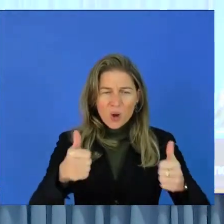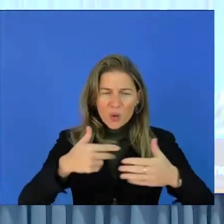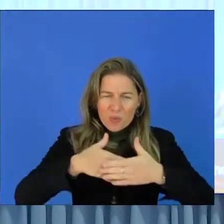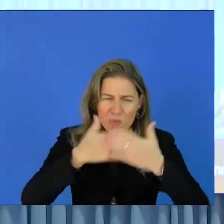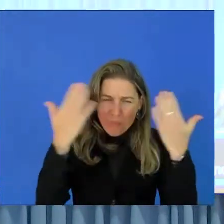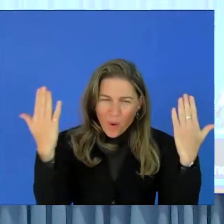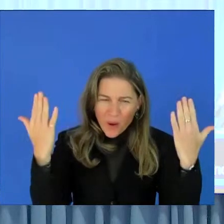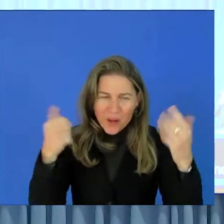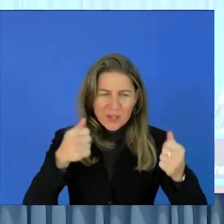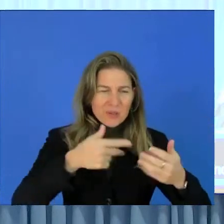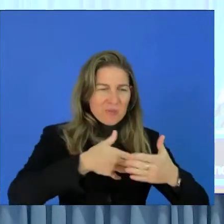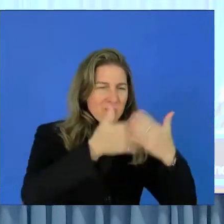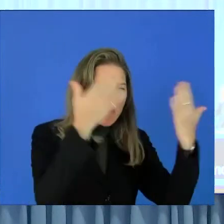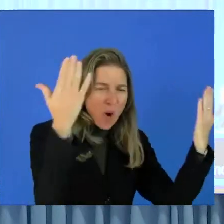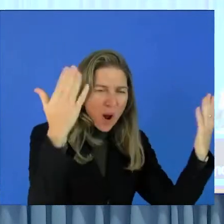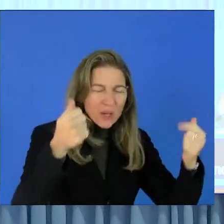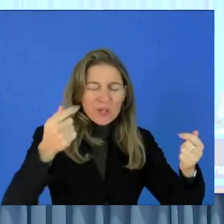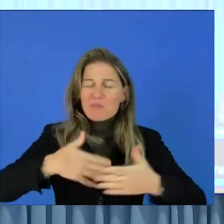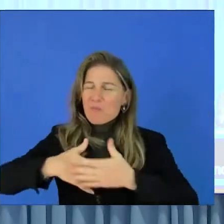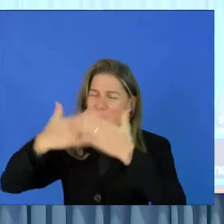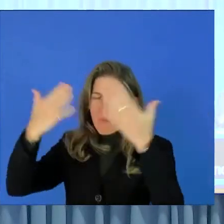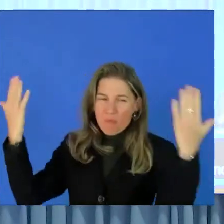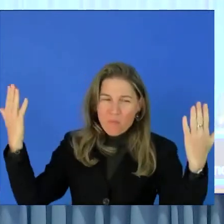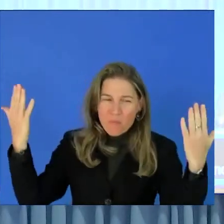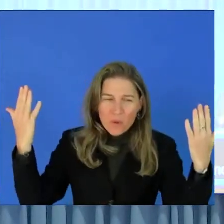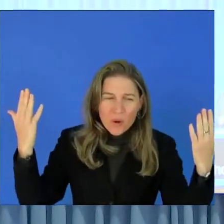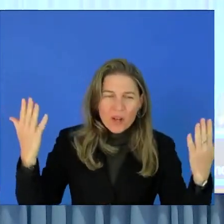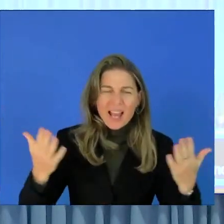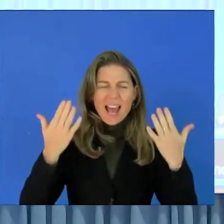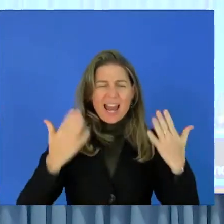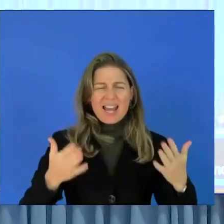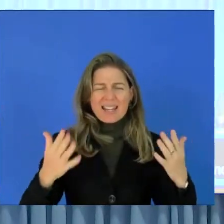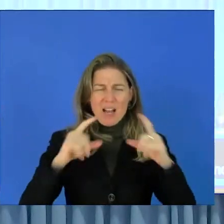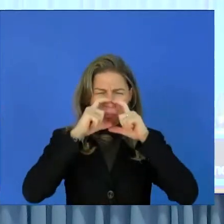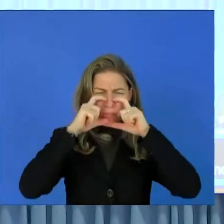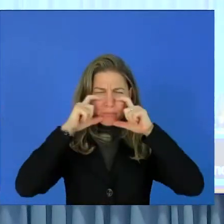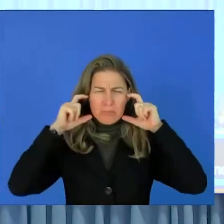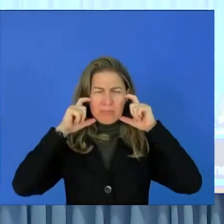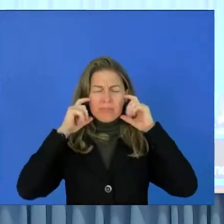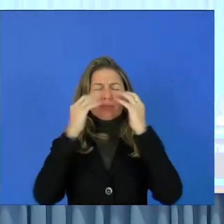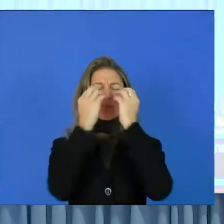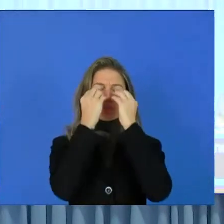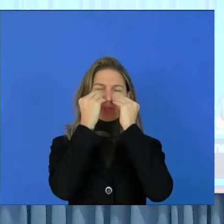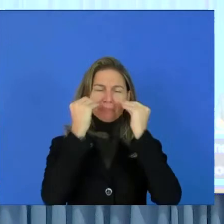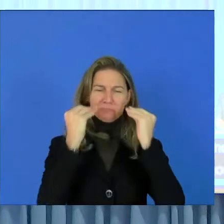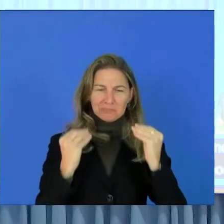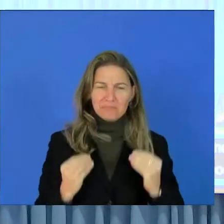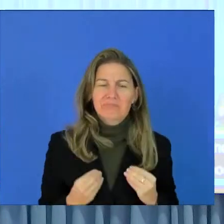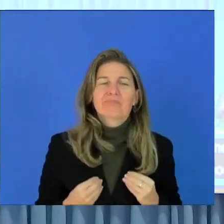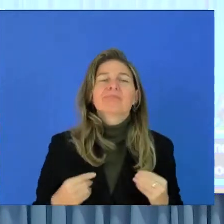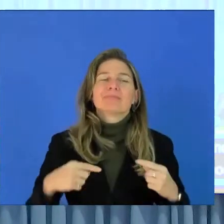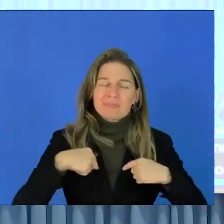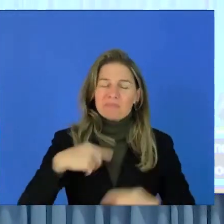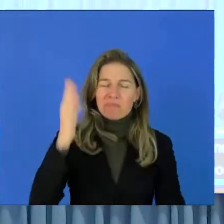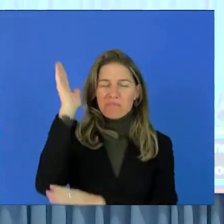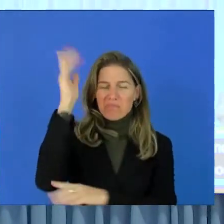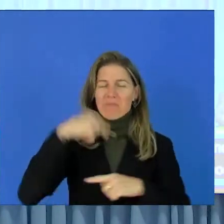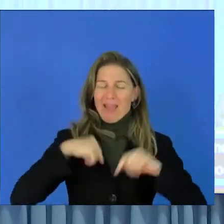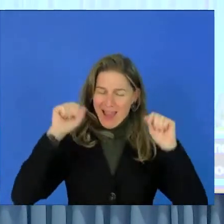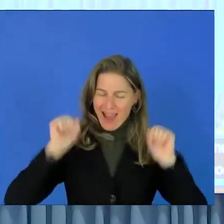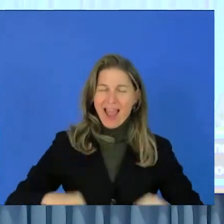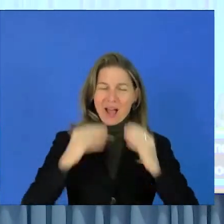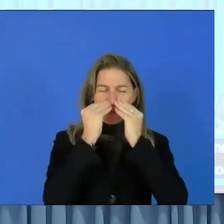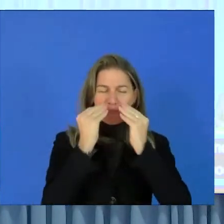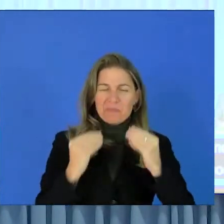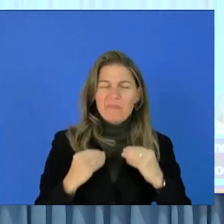Okay, I'm going to take off the green mask because I'm allowed to do that as I'm speaking. Just to explain for those